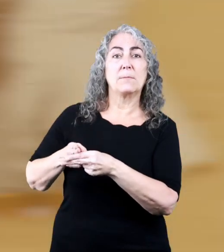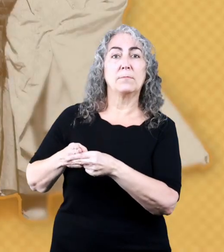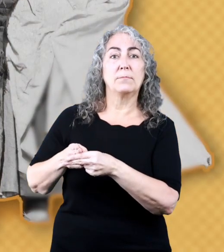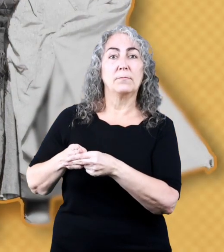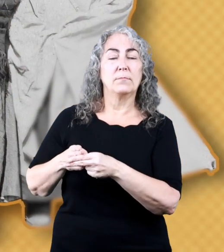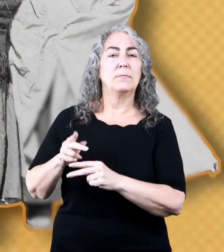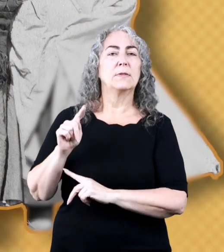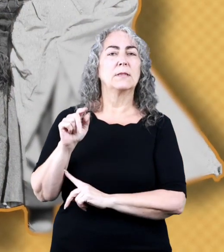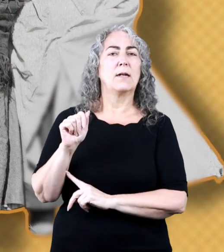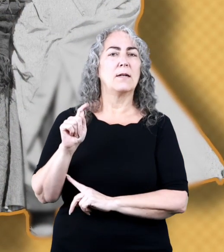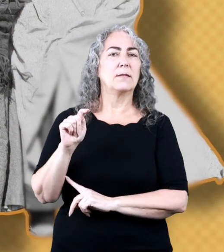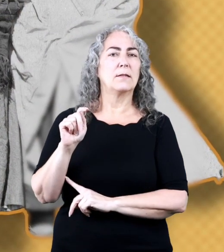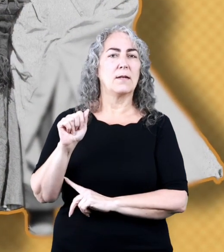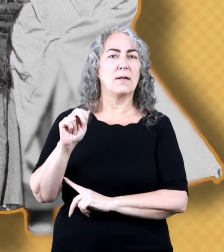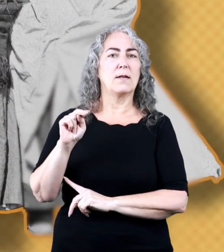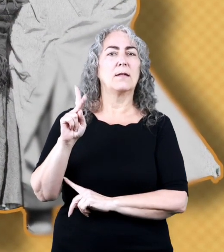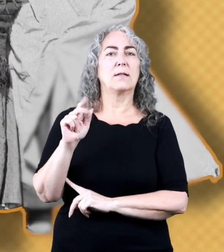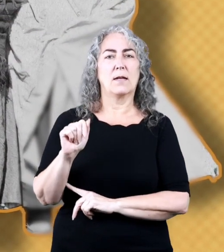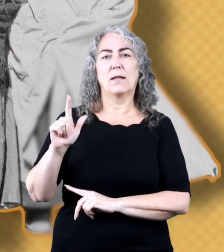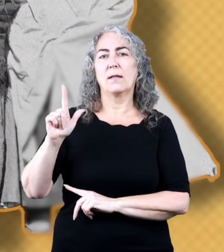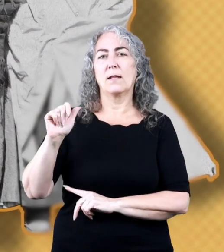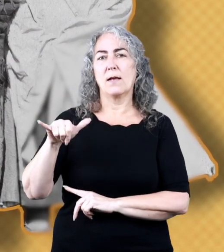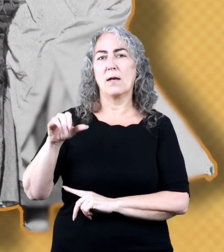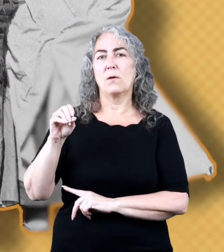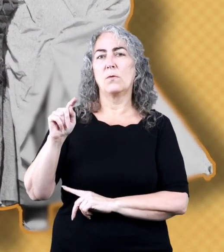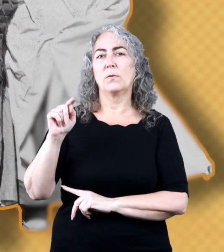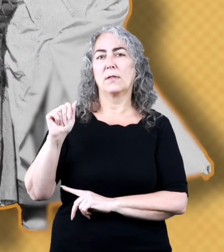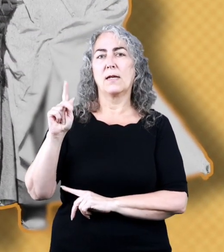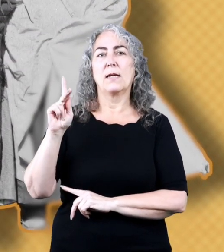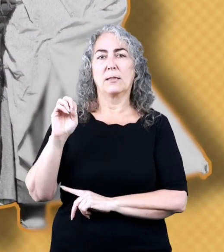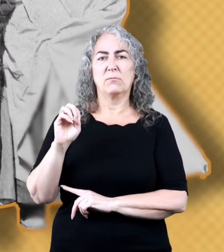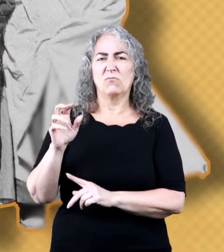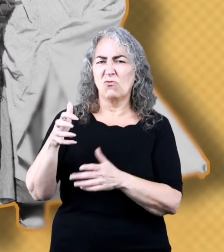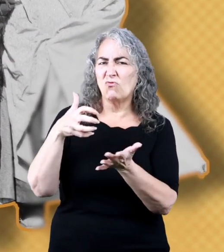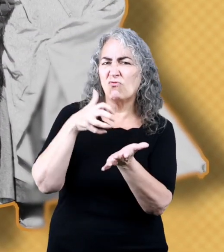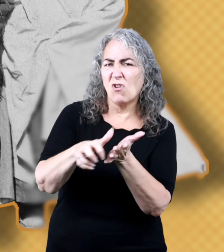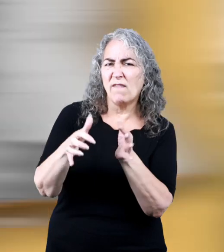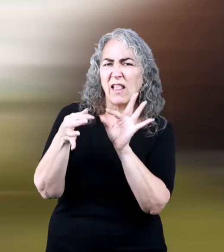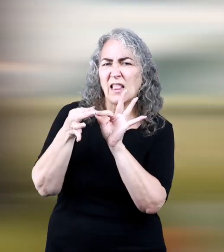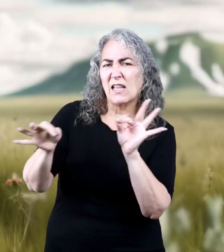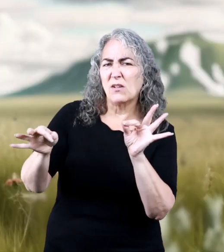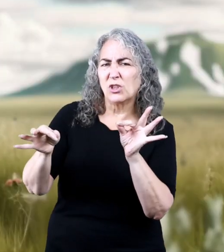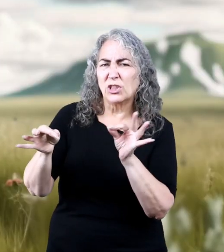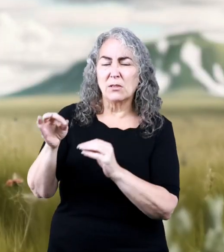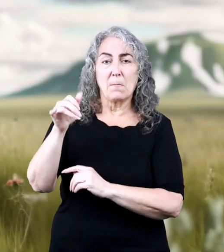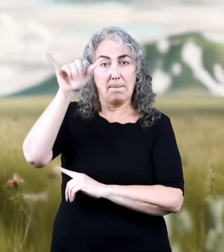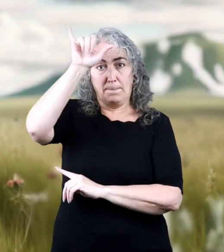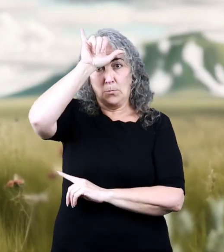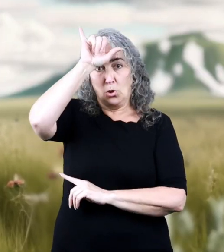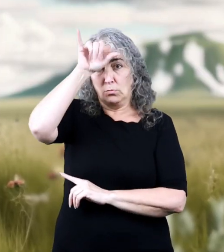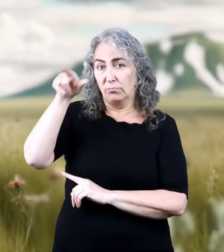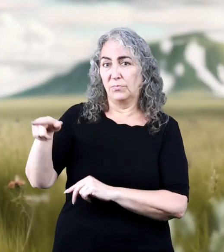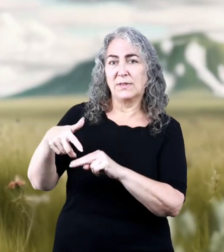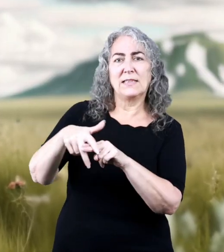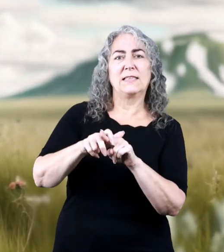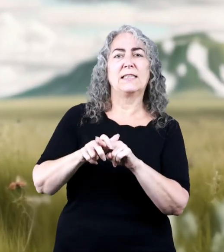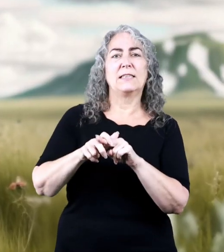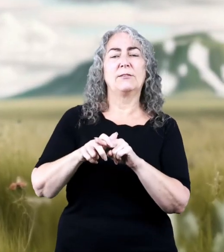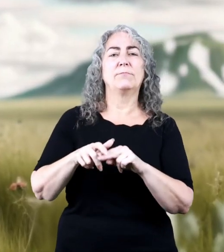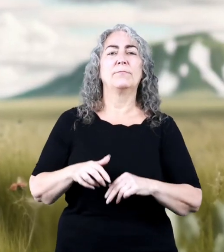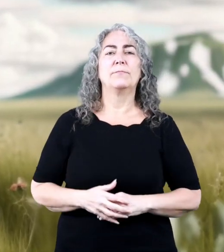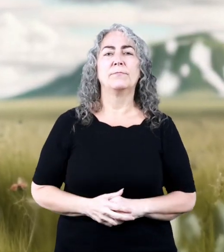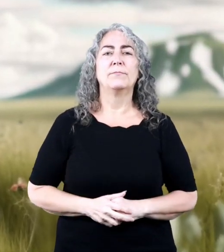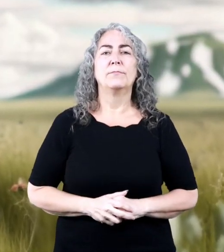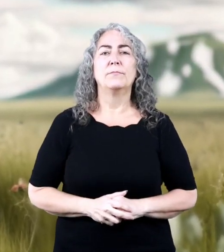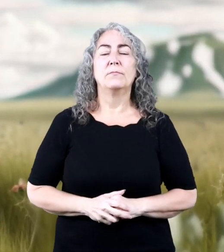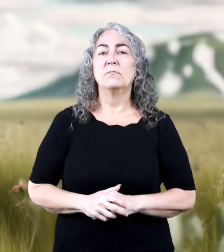name is Tatanka Ayatoke. Its rough translation is buffalo who sits down,